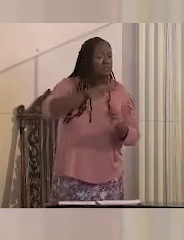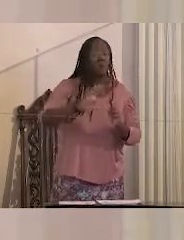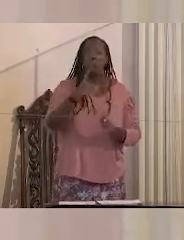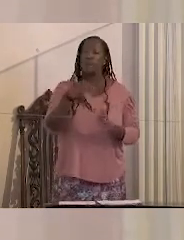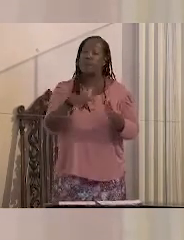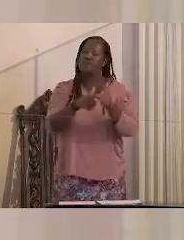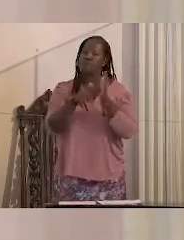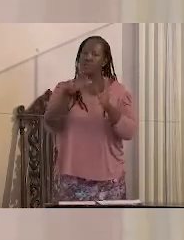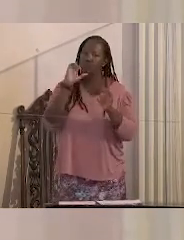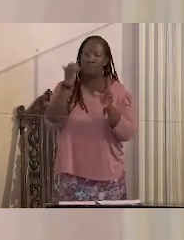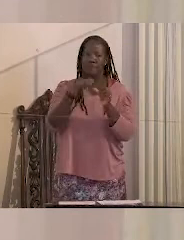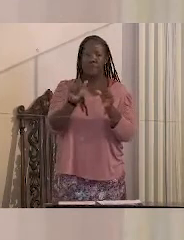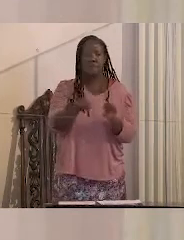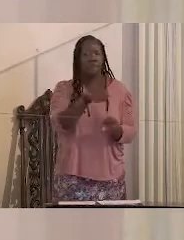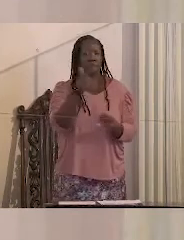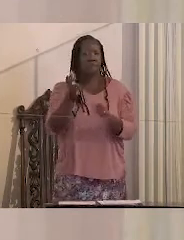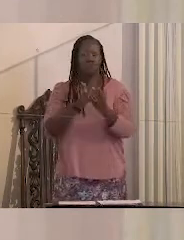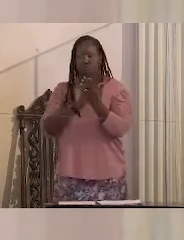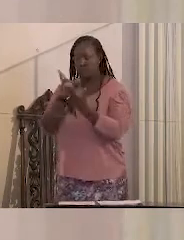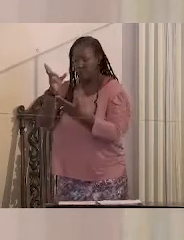remember another truth.